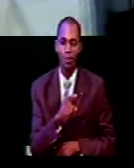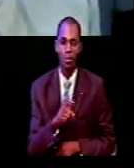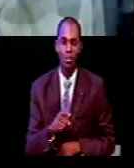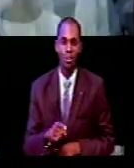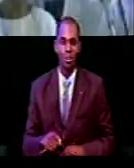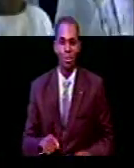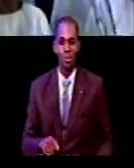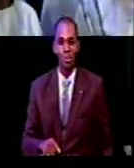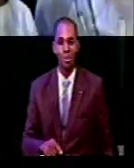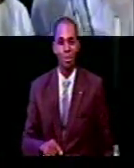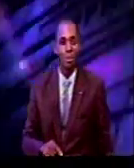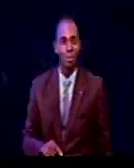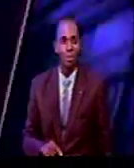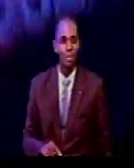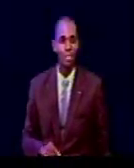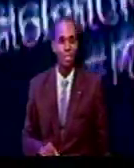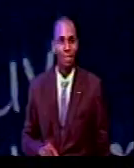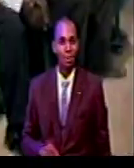upon you.